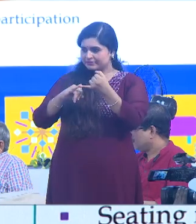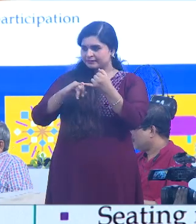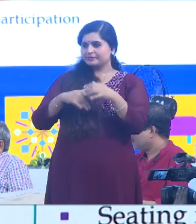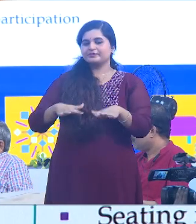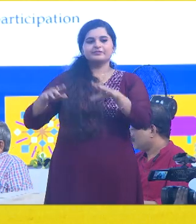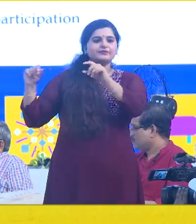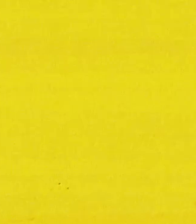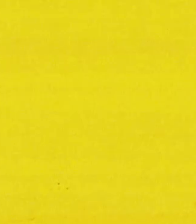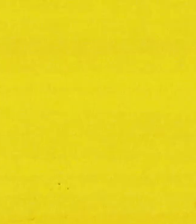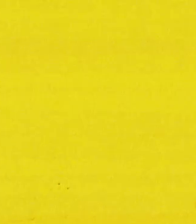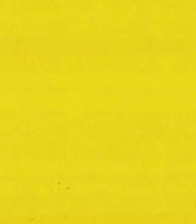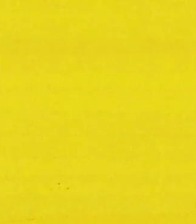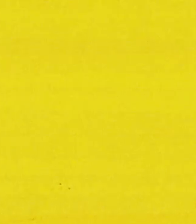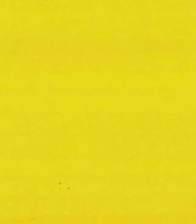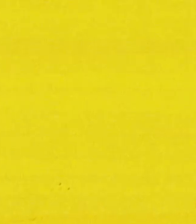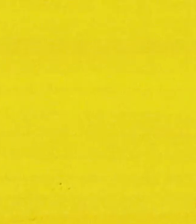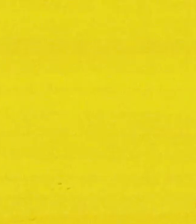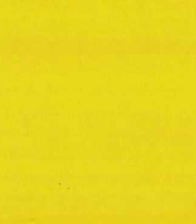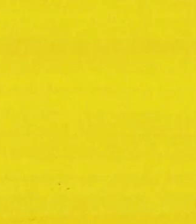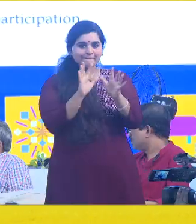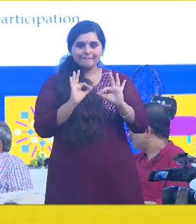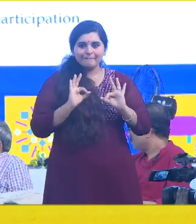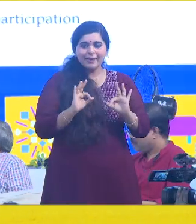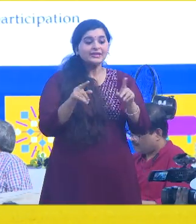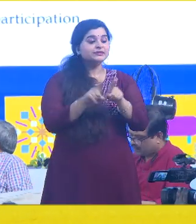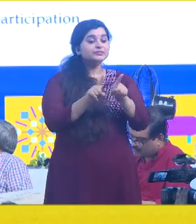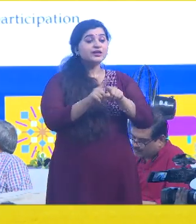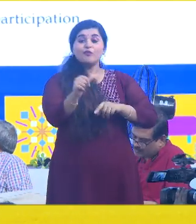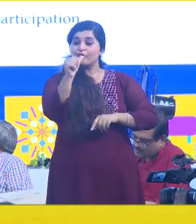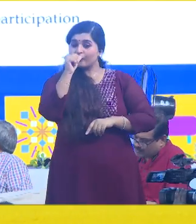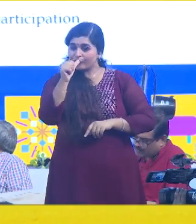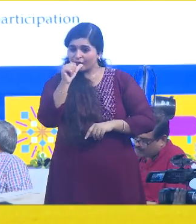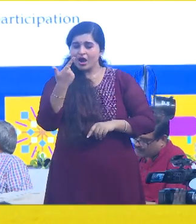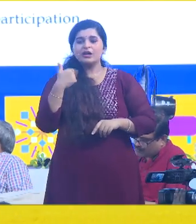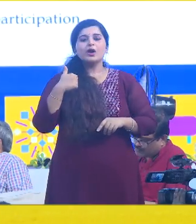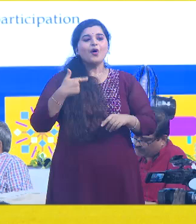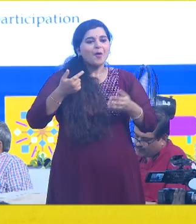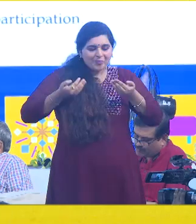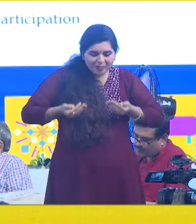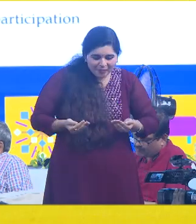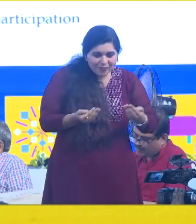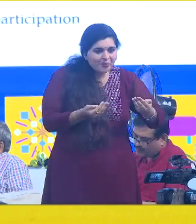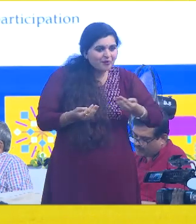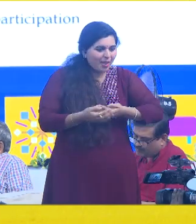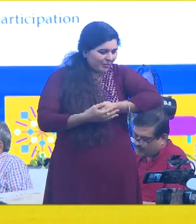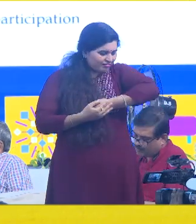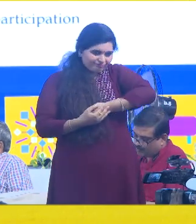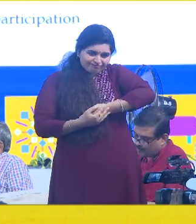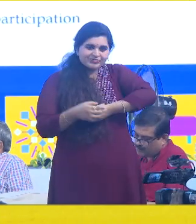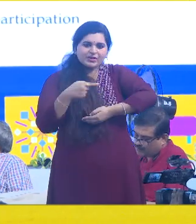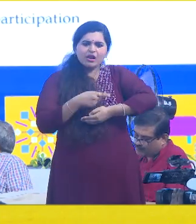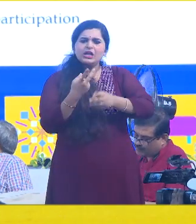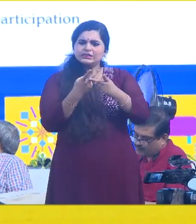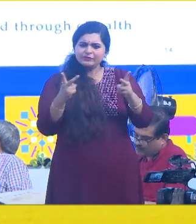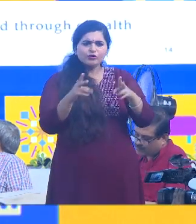The people-friendly transformation like waiting area, water supply, breastfeeding area, electronic display boards, and so on and so forth.